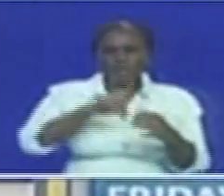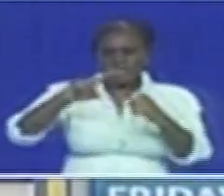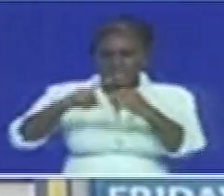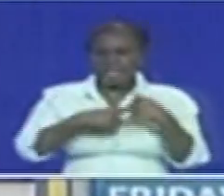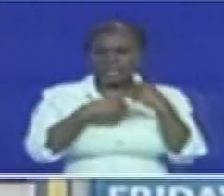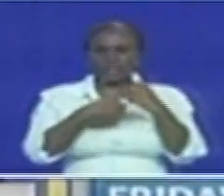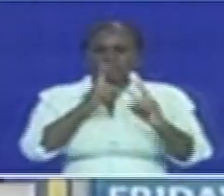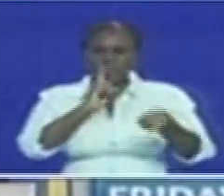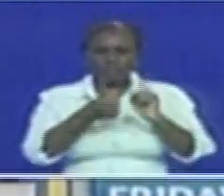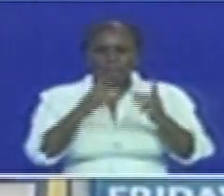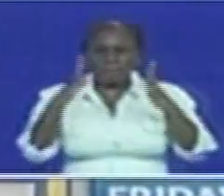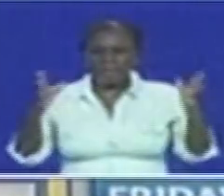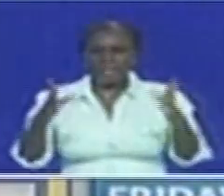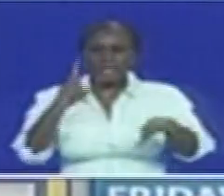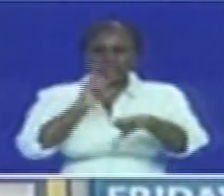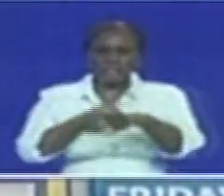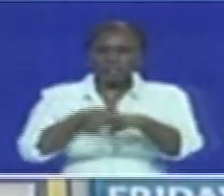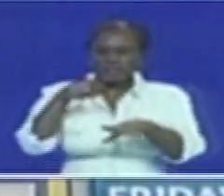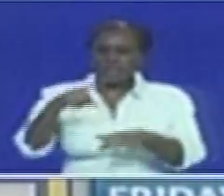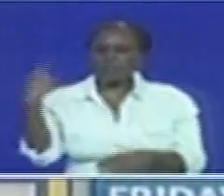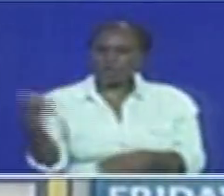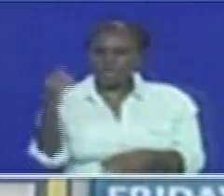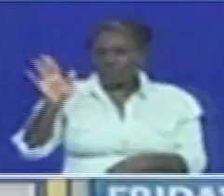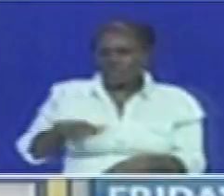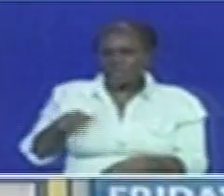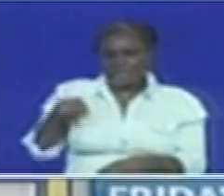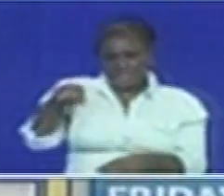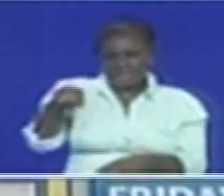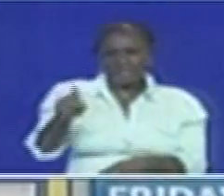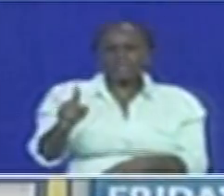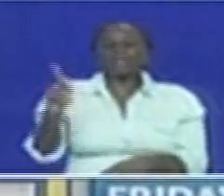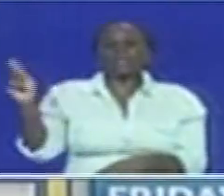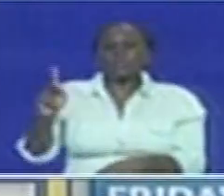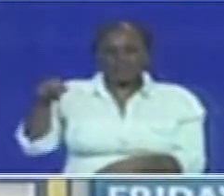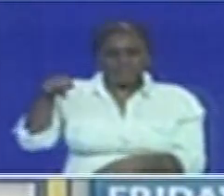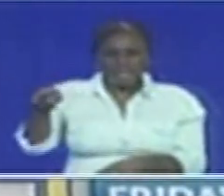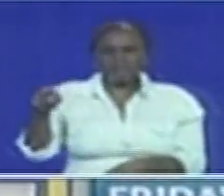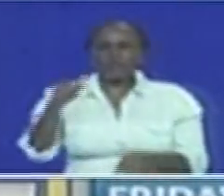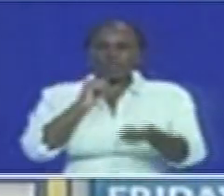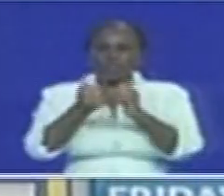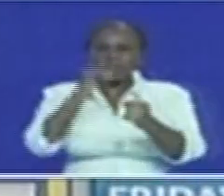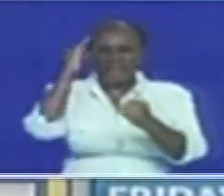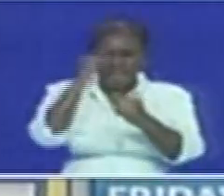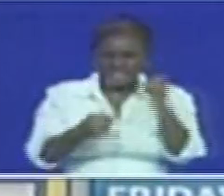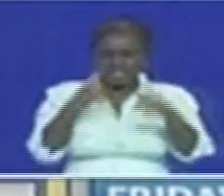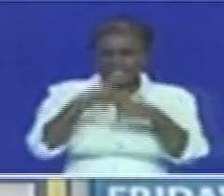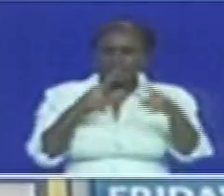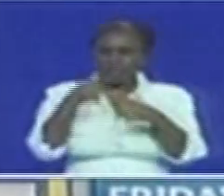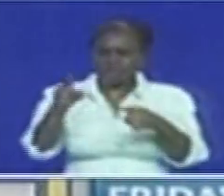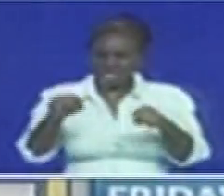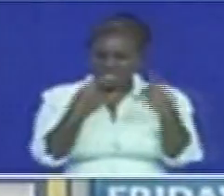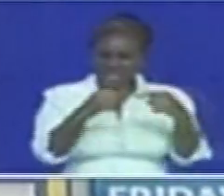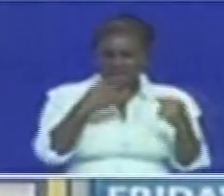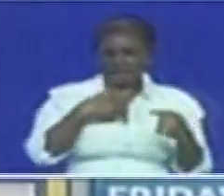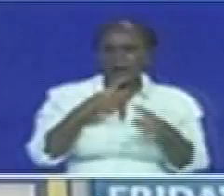Marathon Major Series. Lucy Kabu will be one of the only Kenyan women marathoners. Kirui has been out of the competition for the last 2 years due to injury, but has